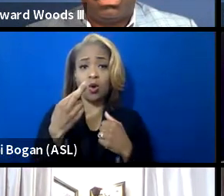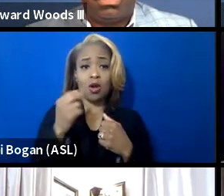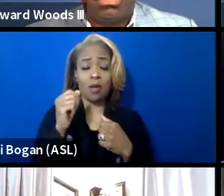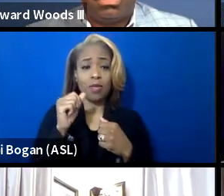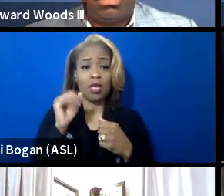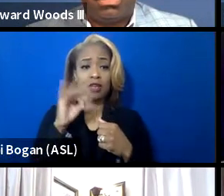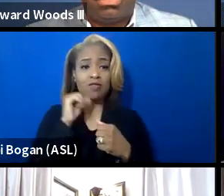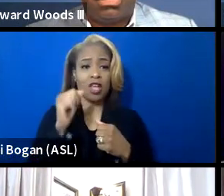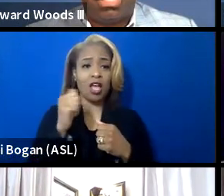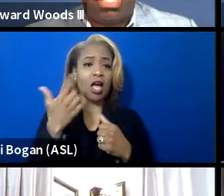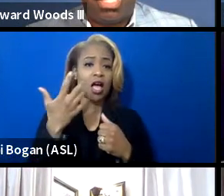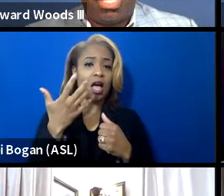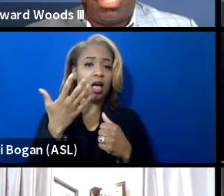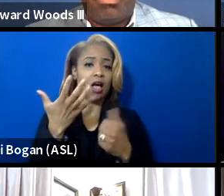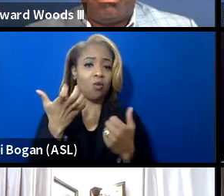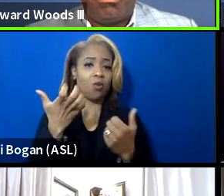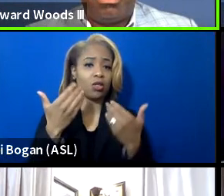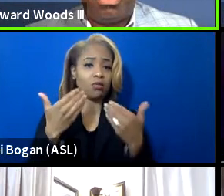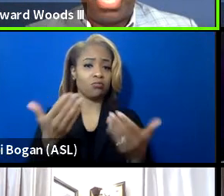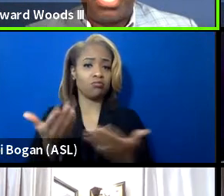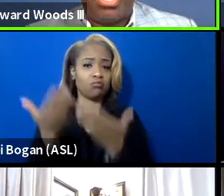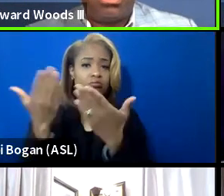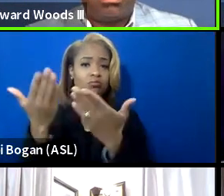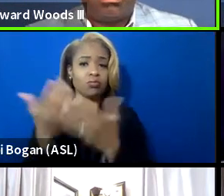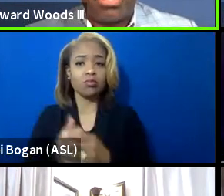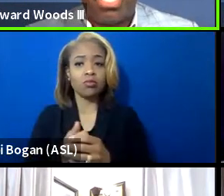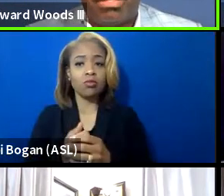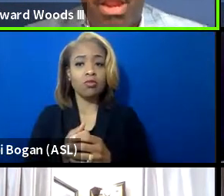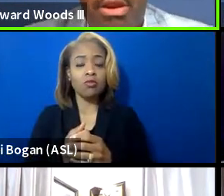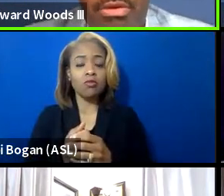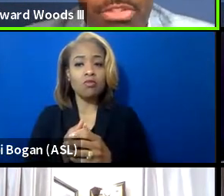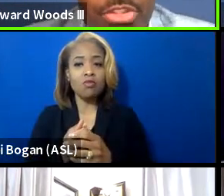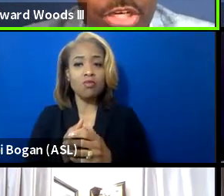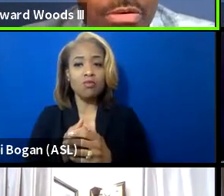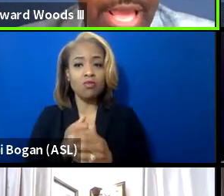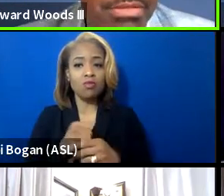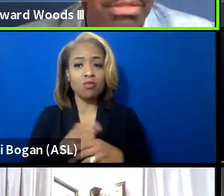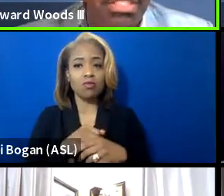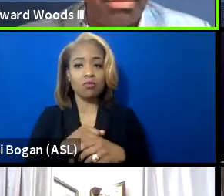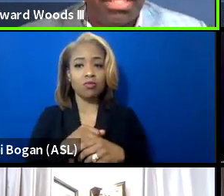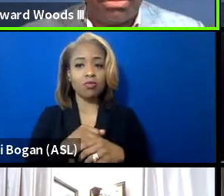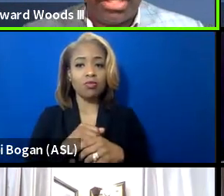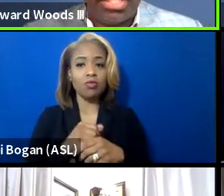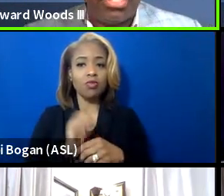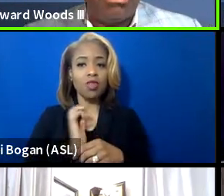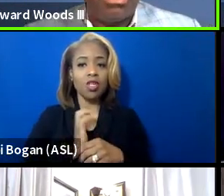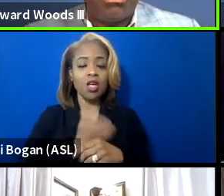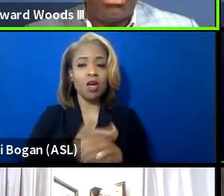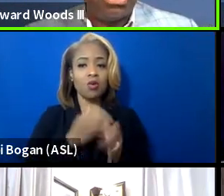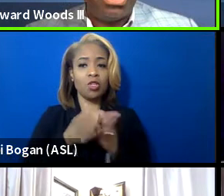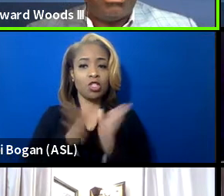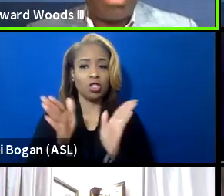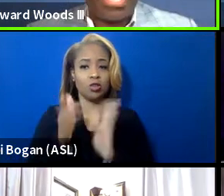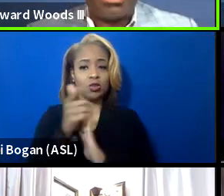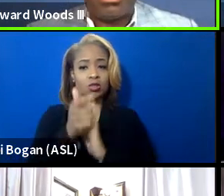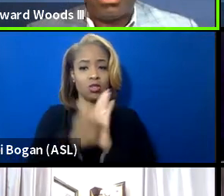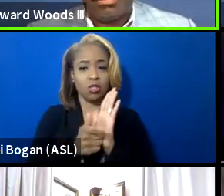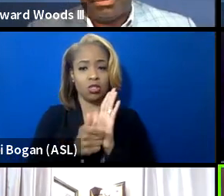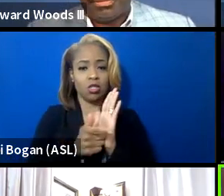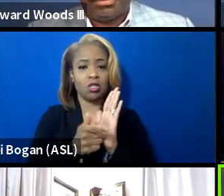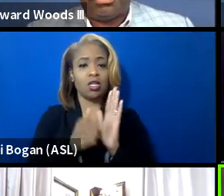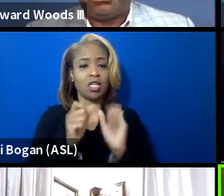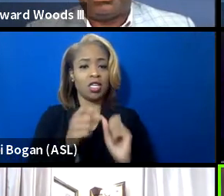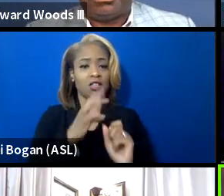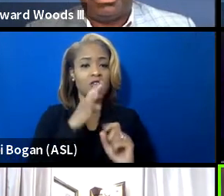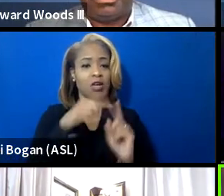I'd like to put one forward. I can I think our general counsel can speak to it, but the motion didn't